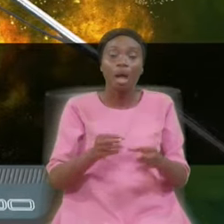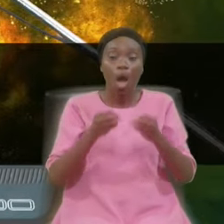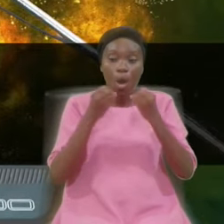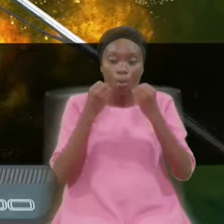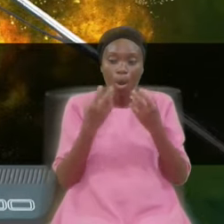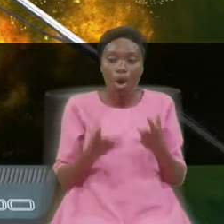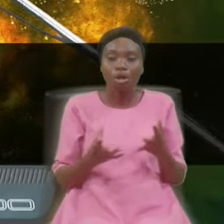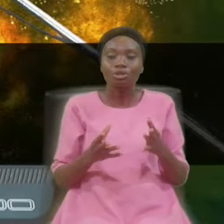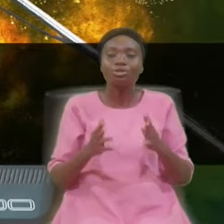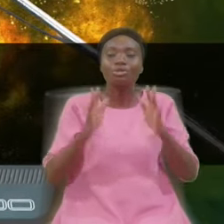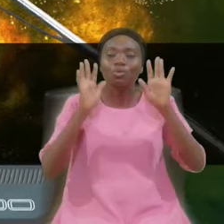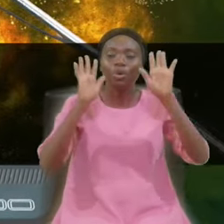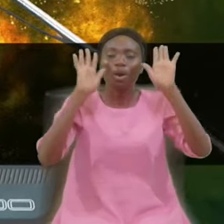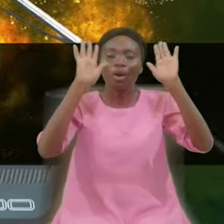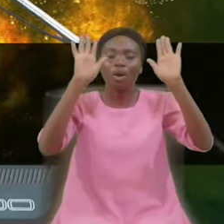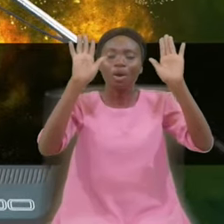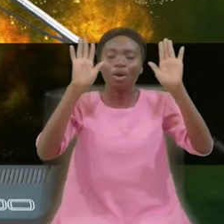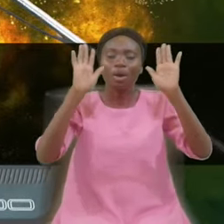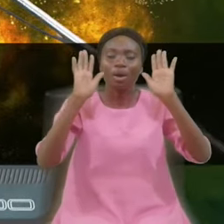Wonders with a